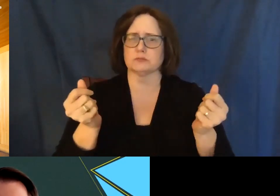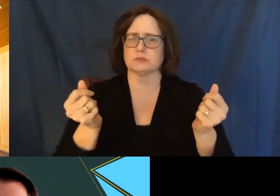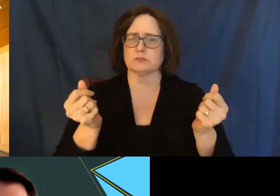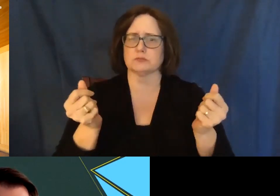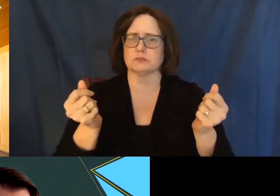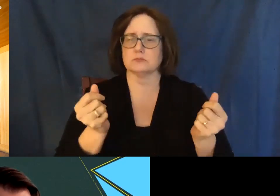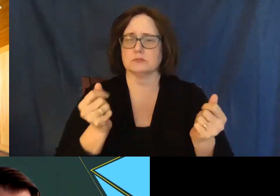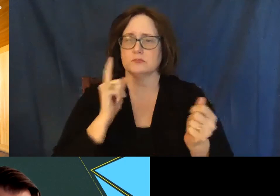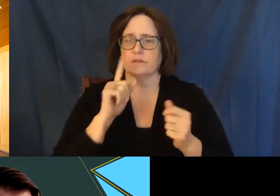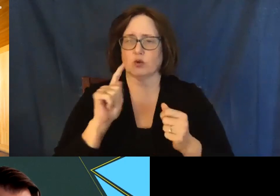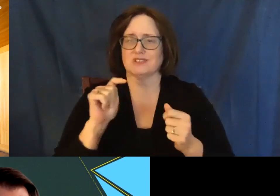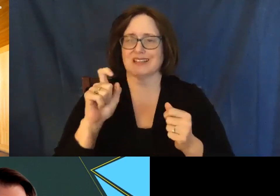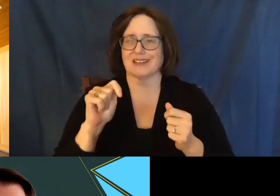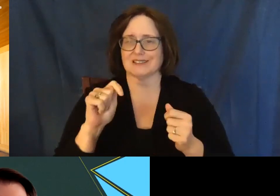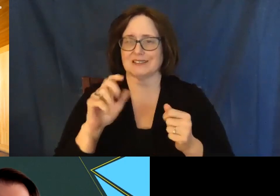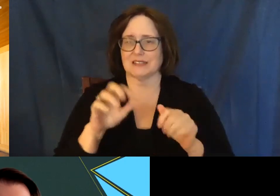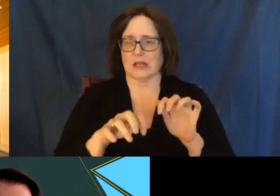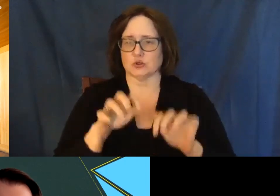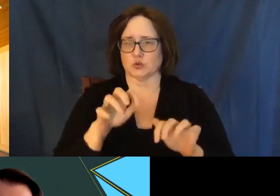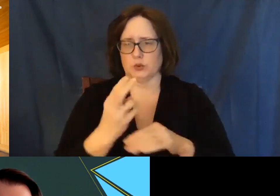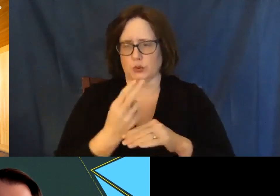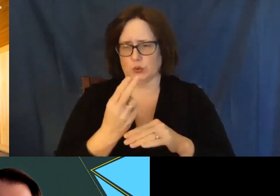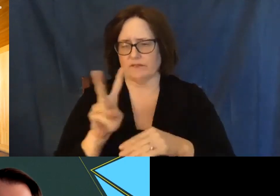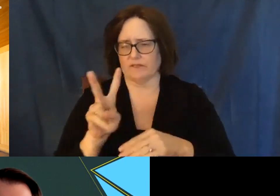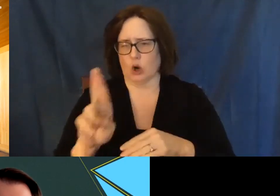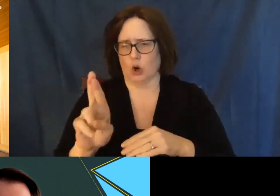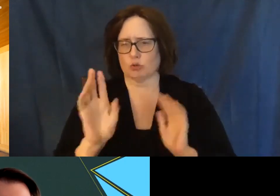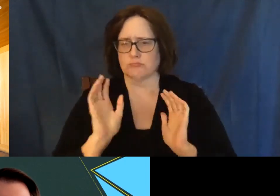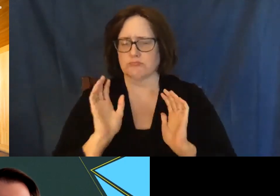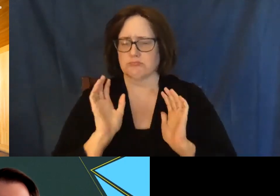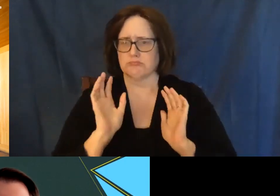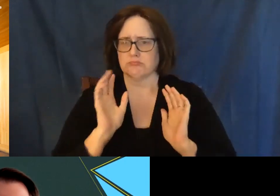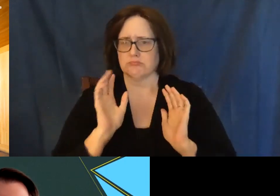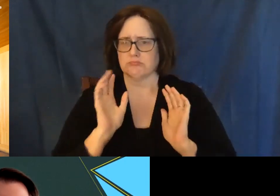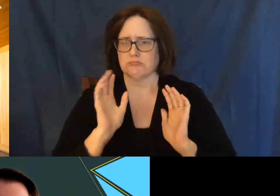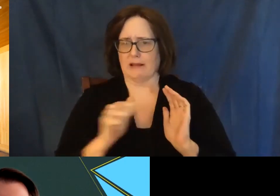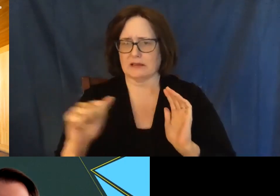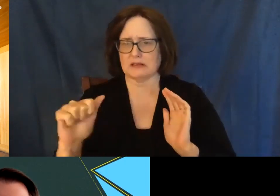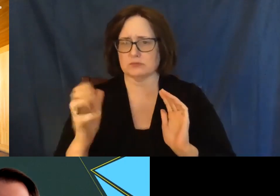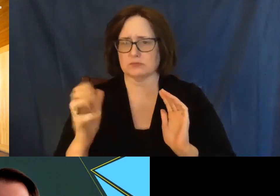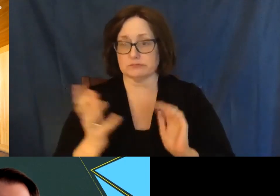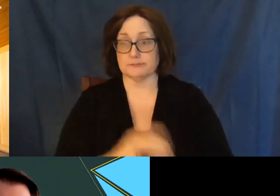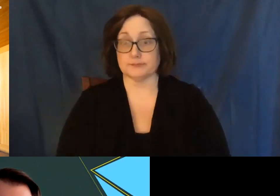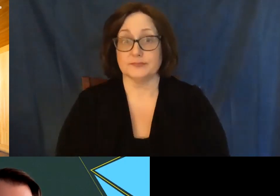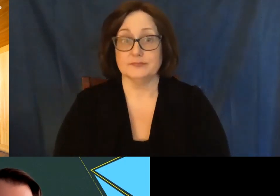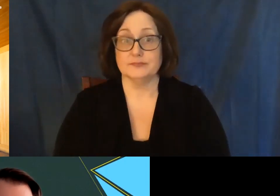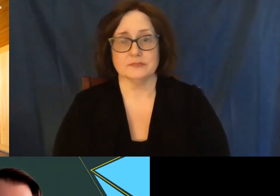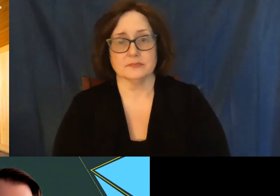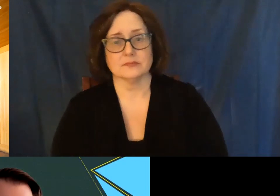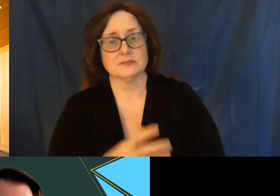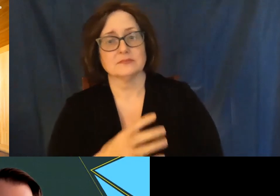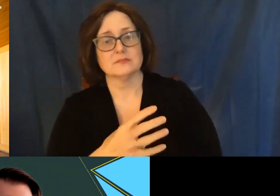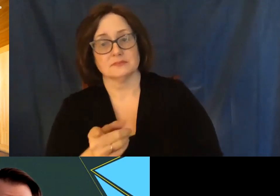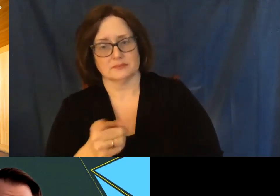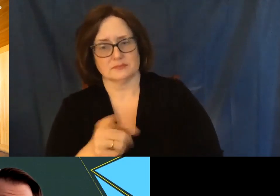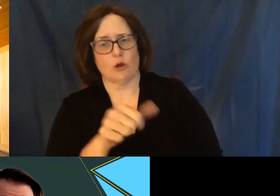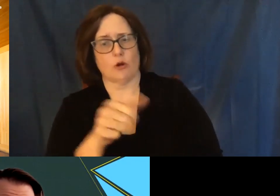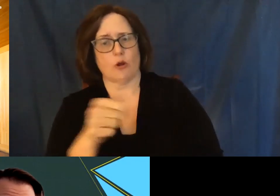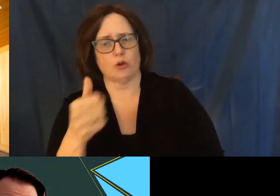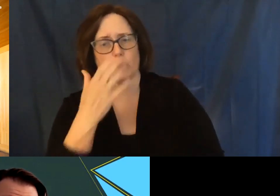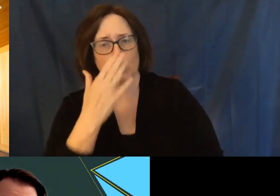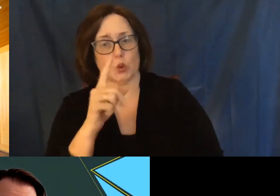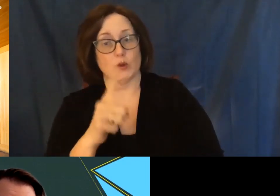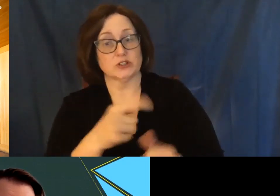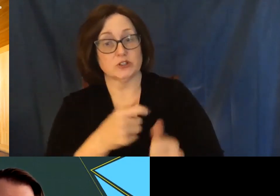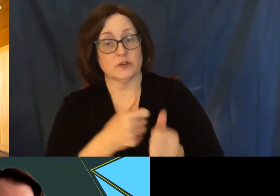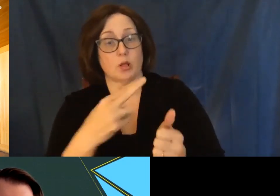entry method and text entries environment. And there's a good follow-up question posted, which is, which one do